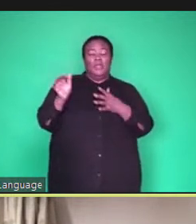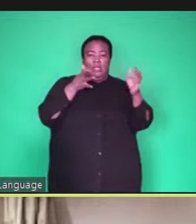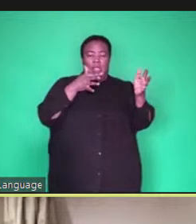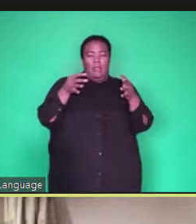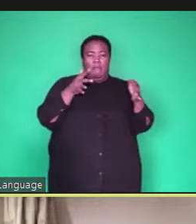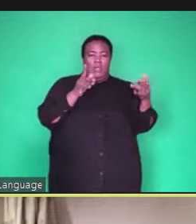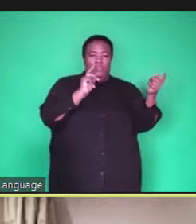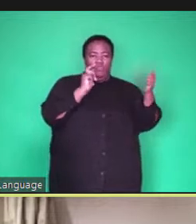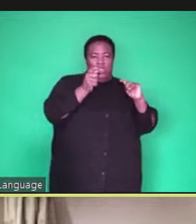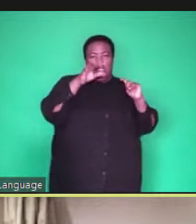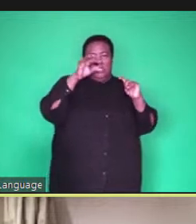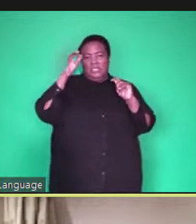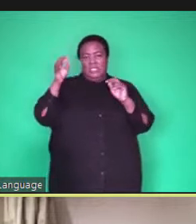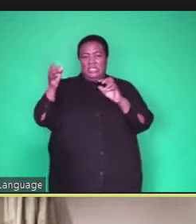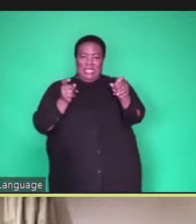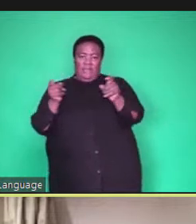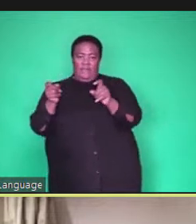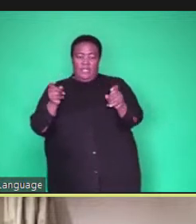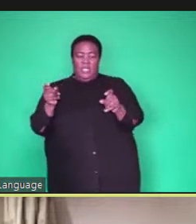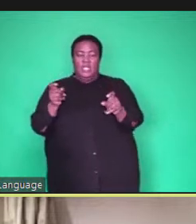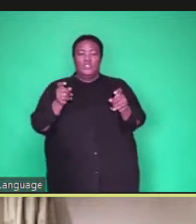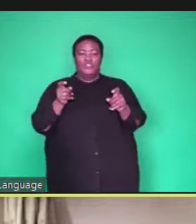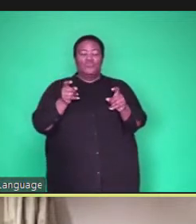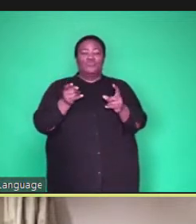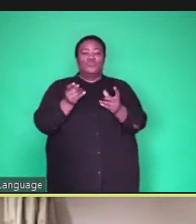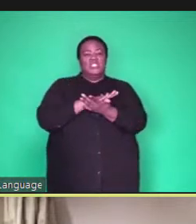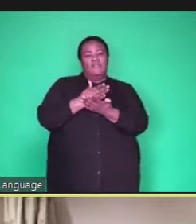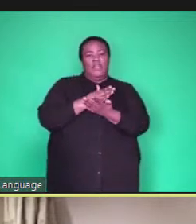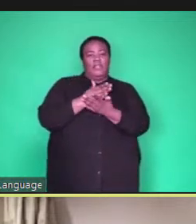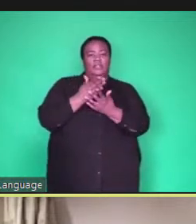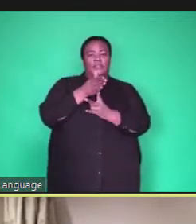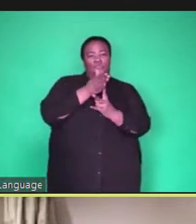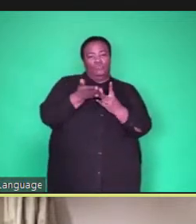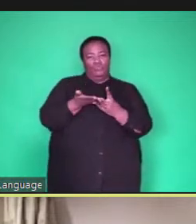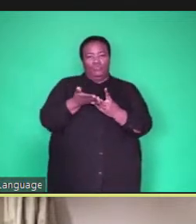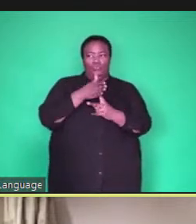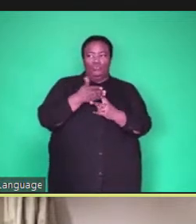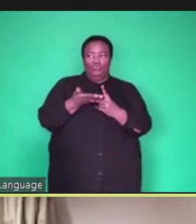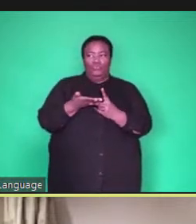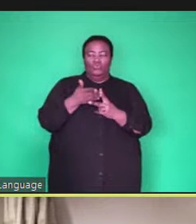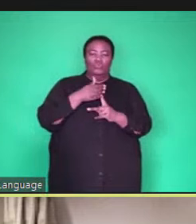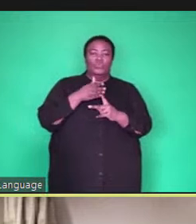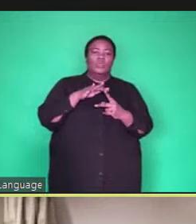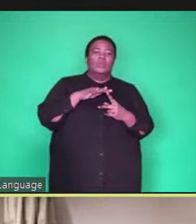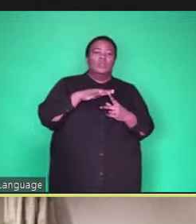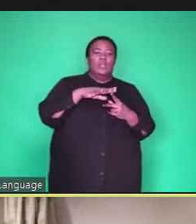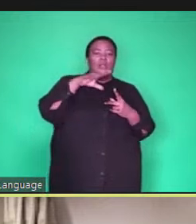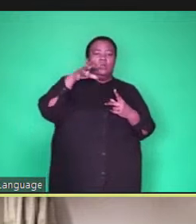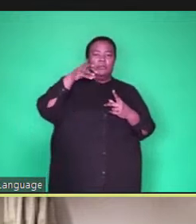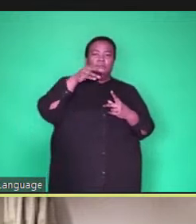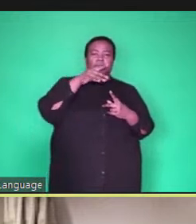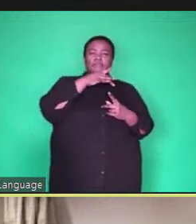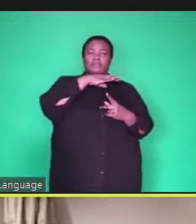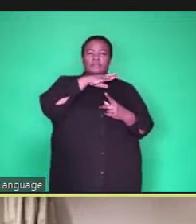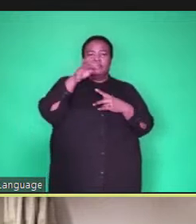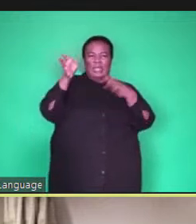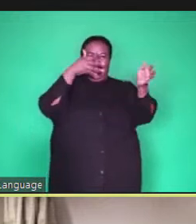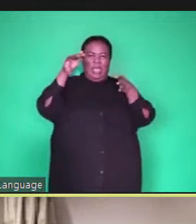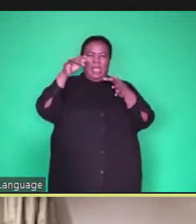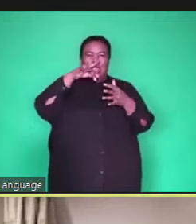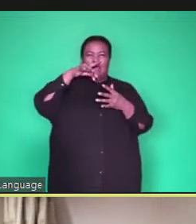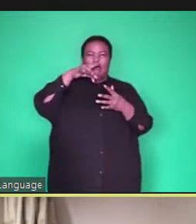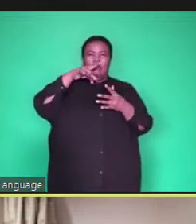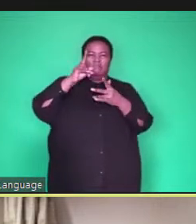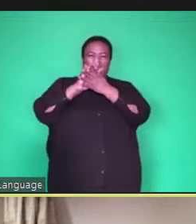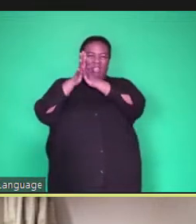generally into mitigation, which is reducing carbon emissions to slow or stop climate change, and adaptation,